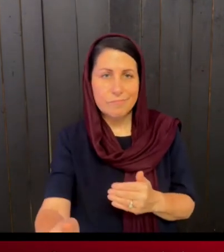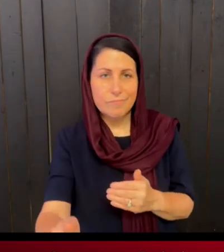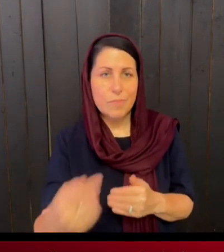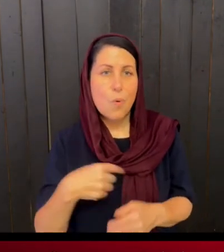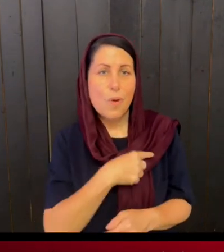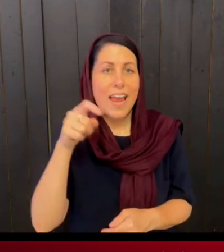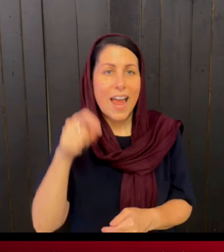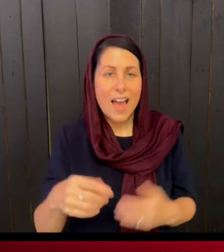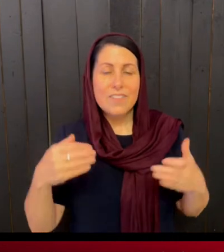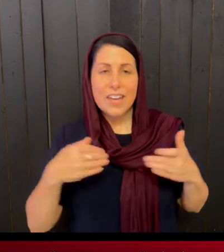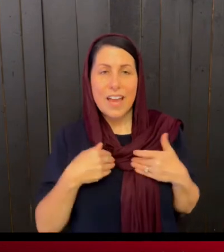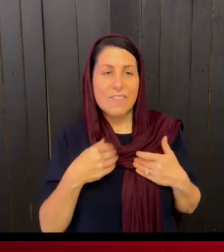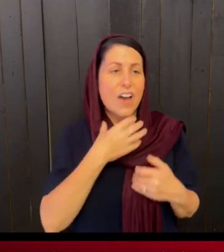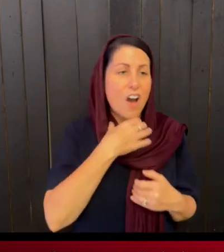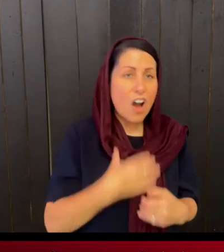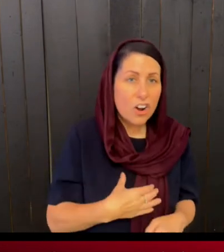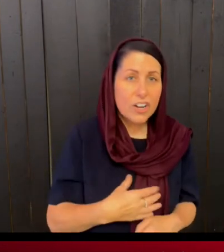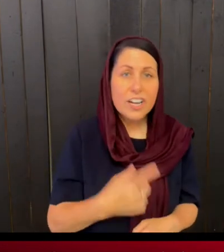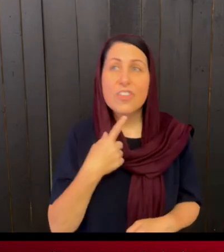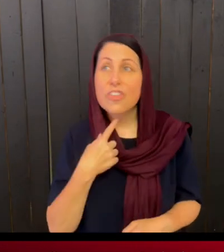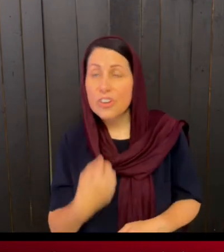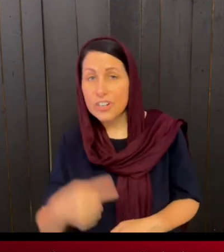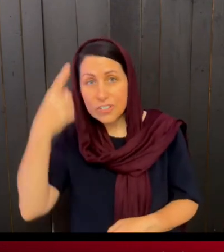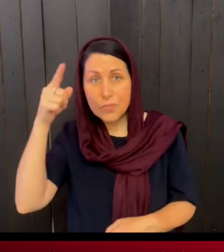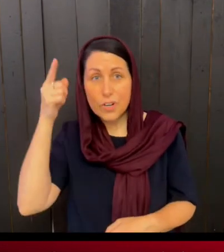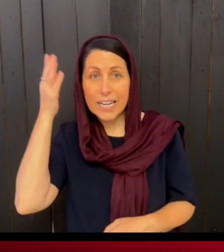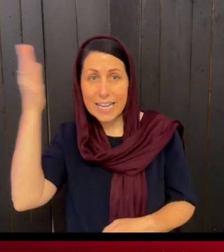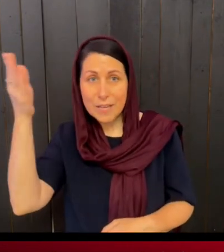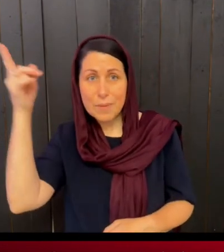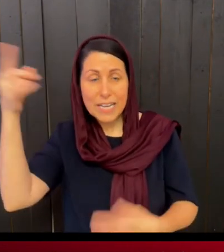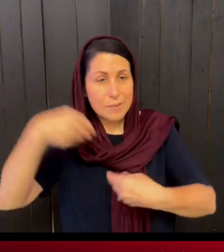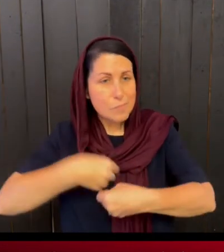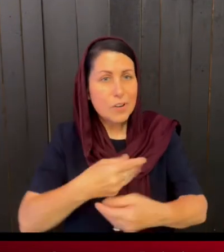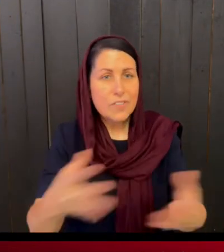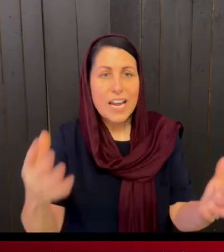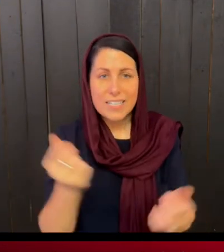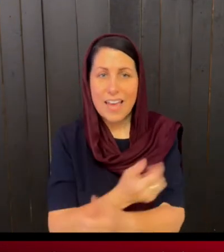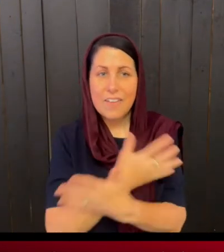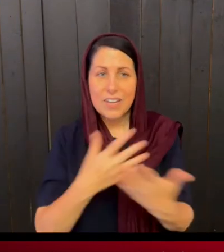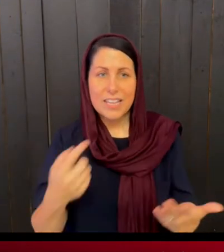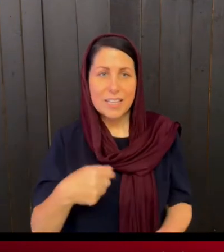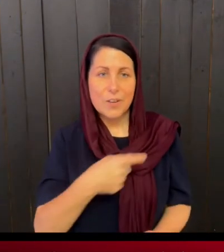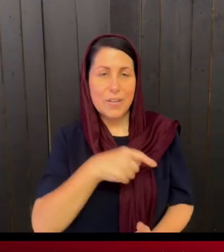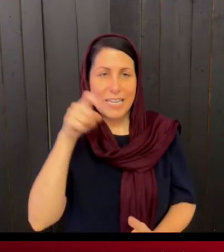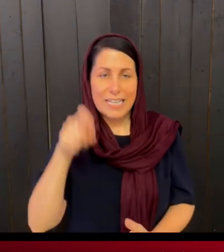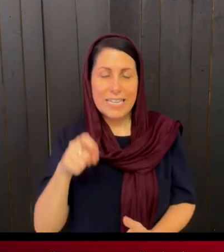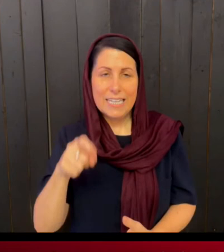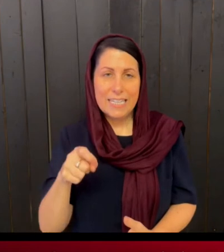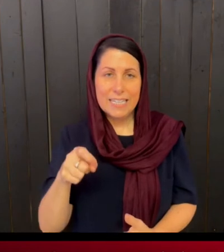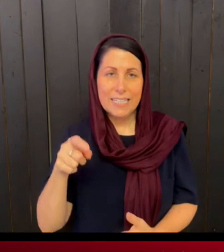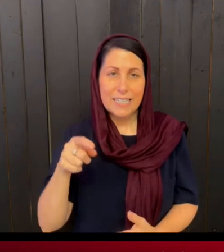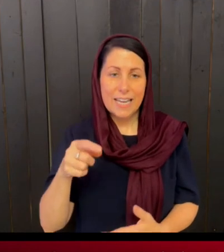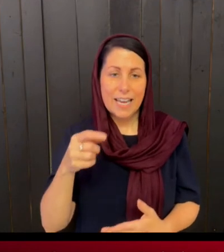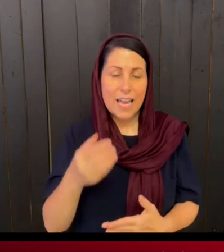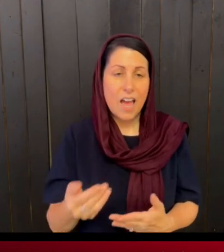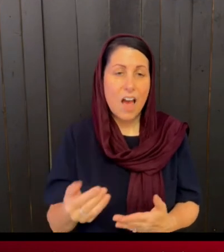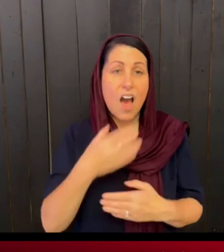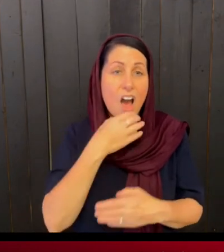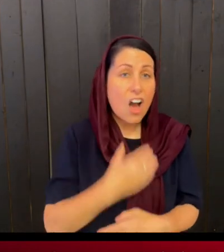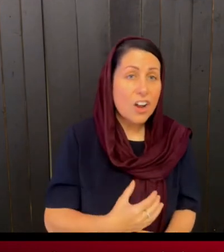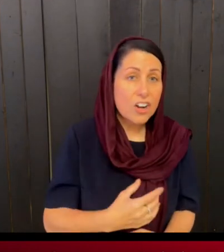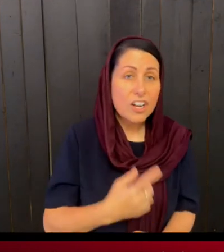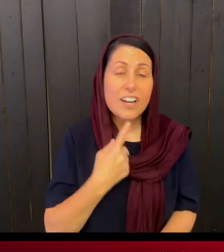thirst for him. But he provides what we need when we bring that to him. And again, hunger and thirst, that's